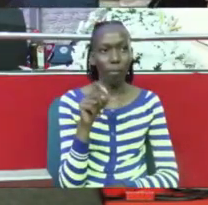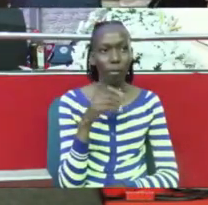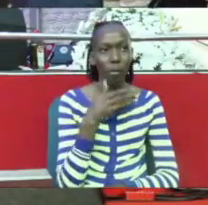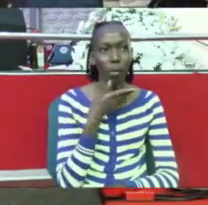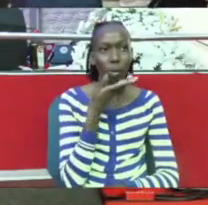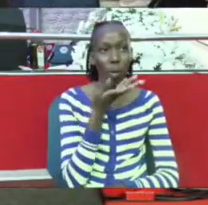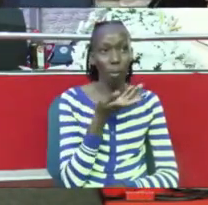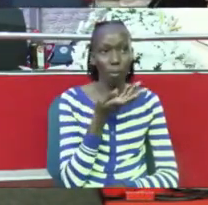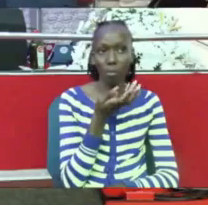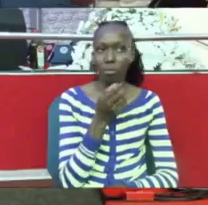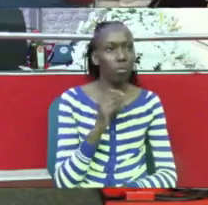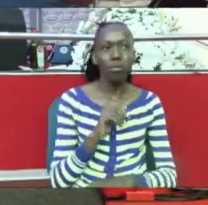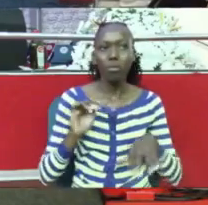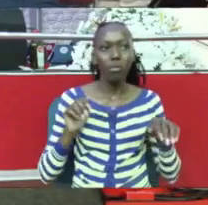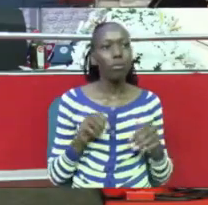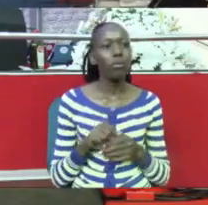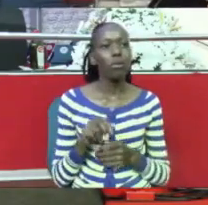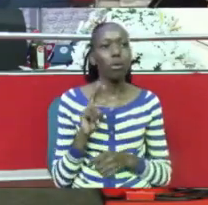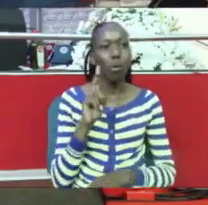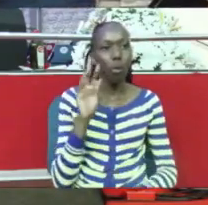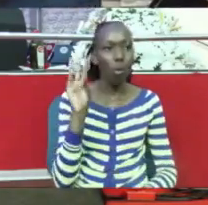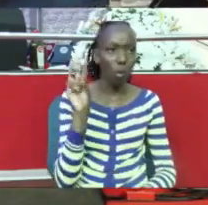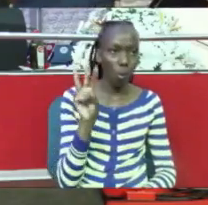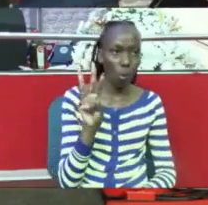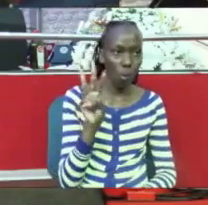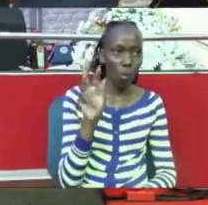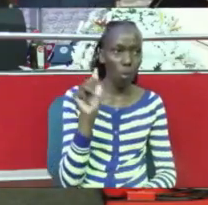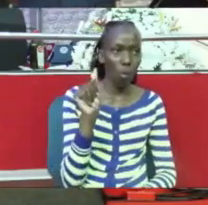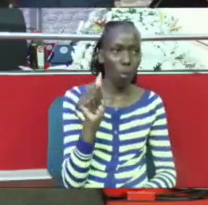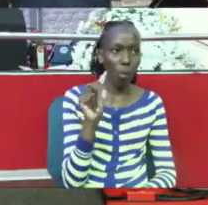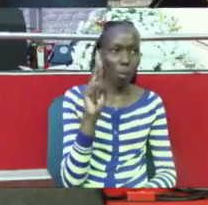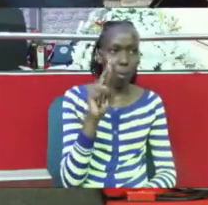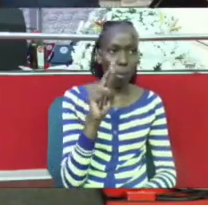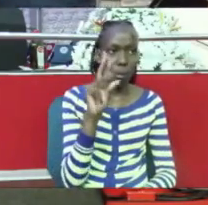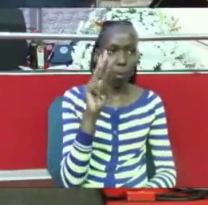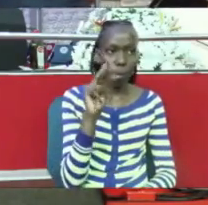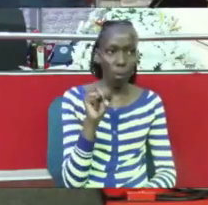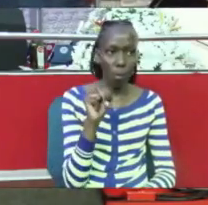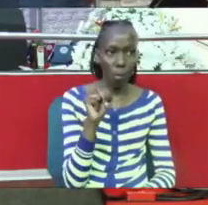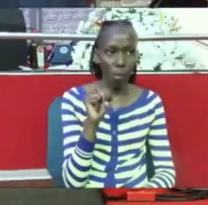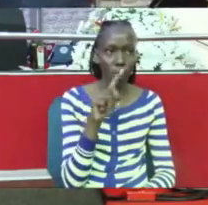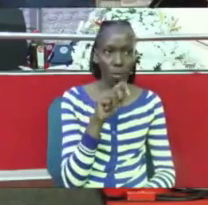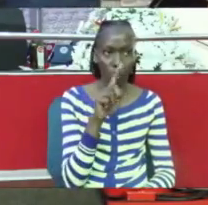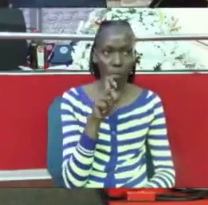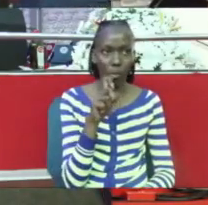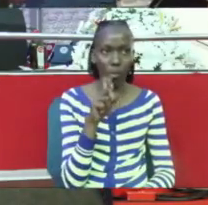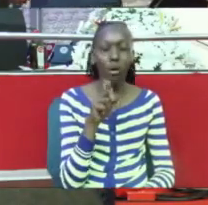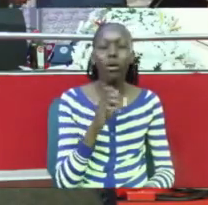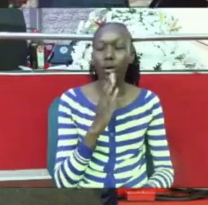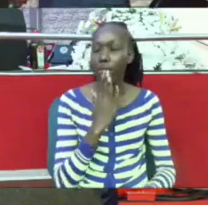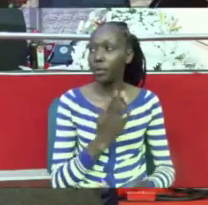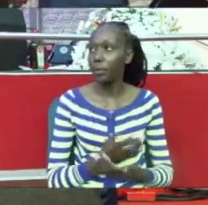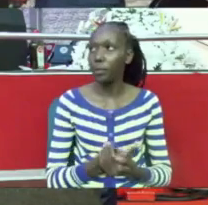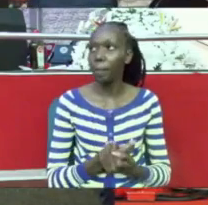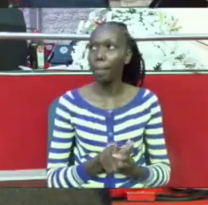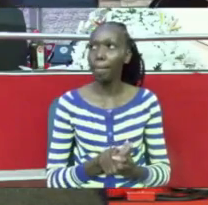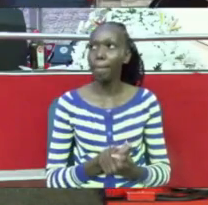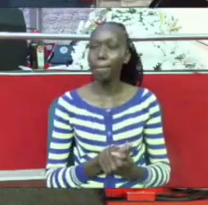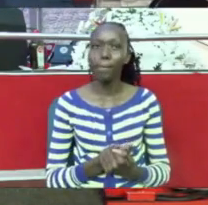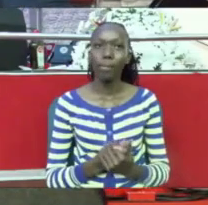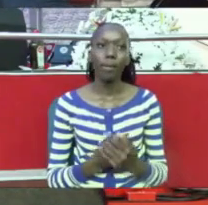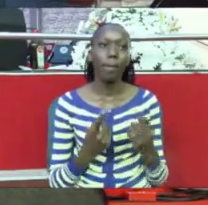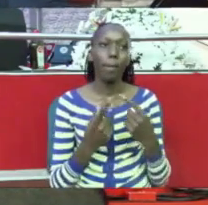you may talk to yourself and say that I am not a worm. But this morning you will discover you are also a